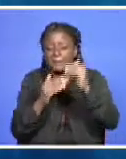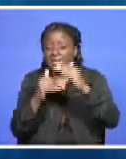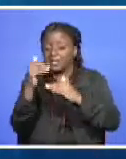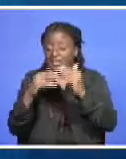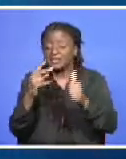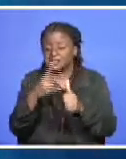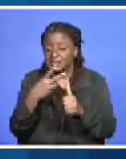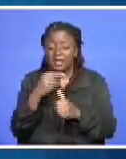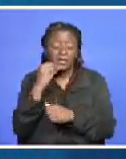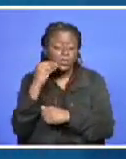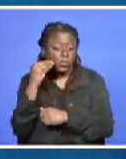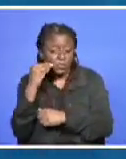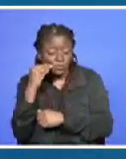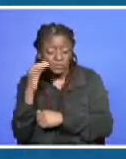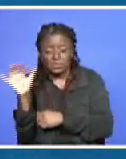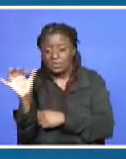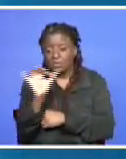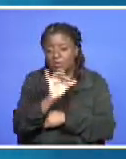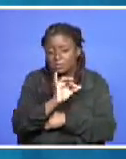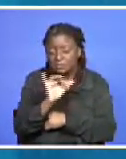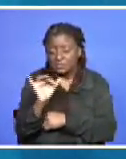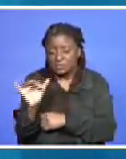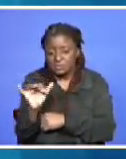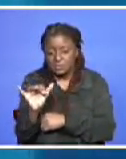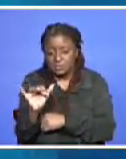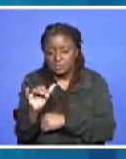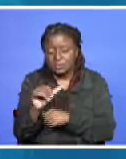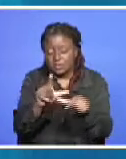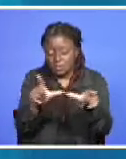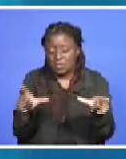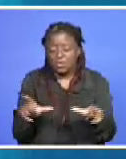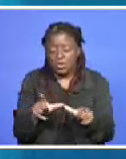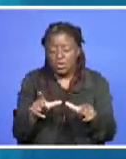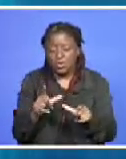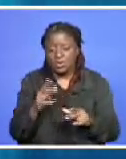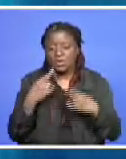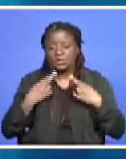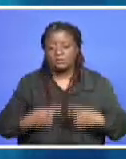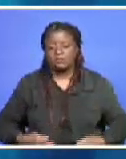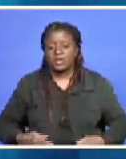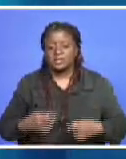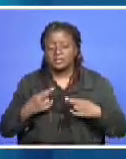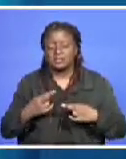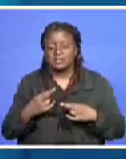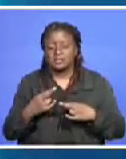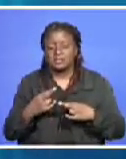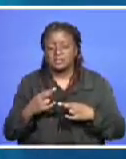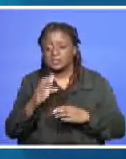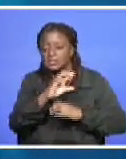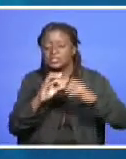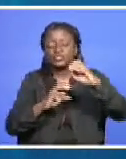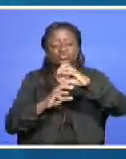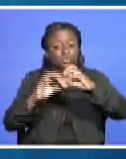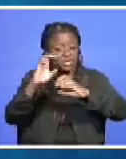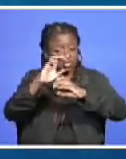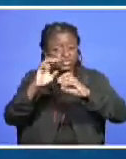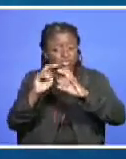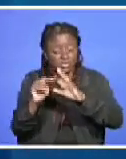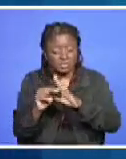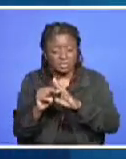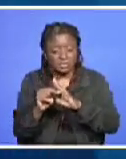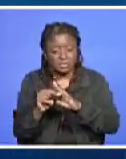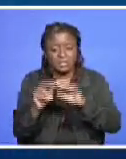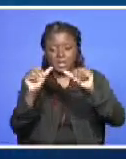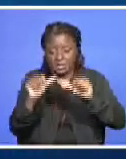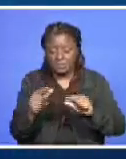homes as well as local residents. And so construction has been able